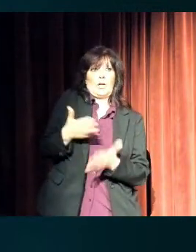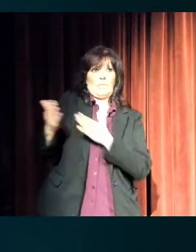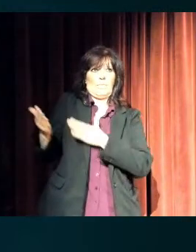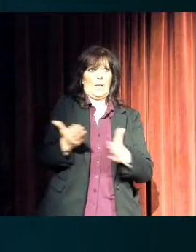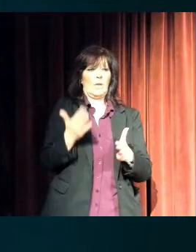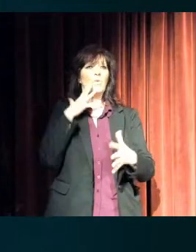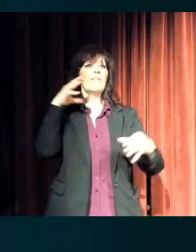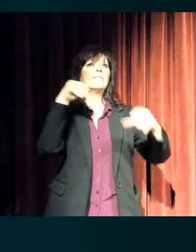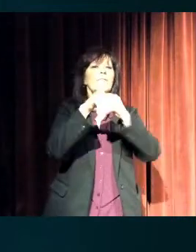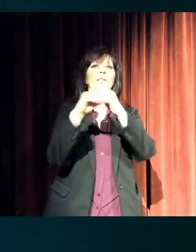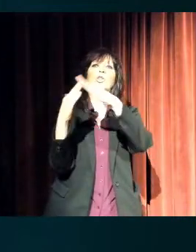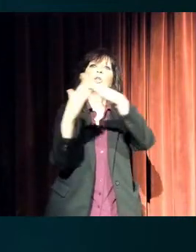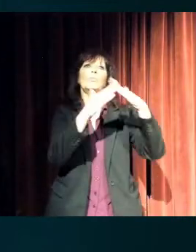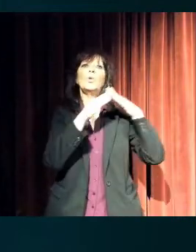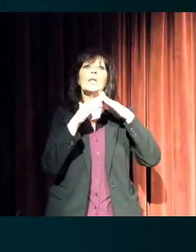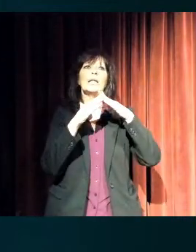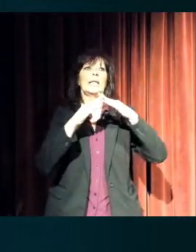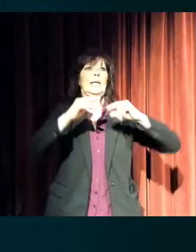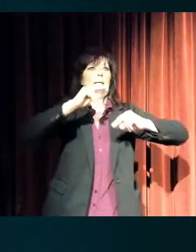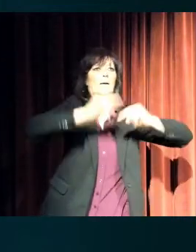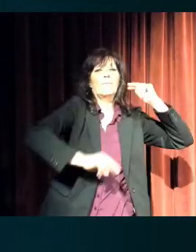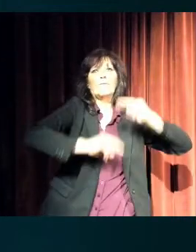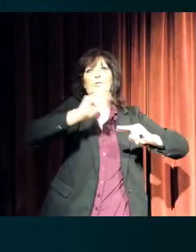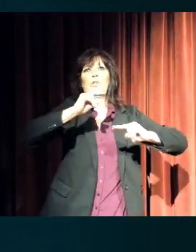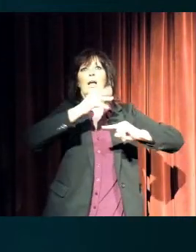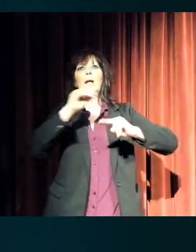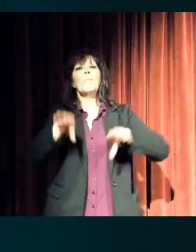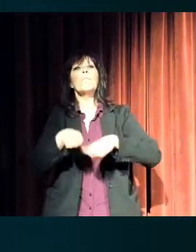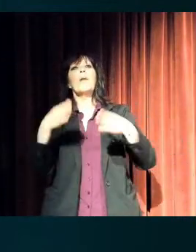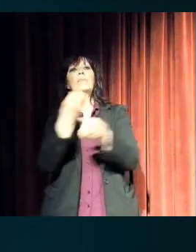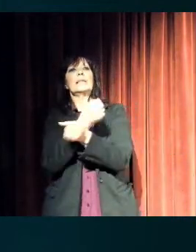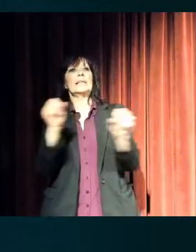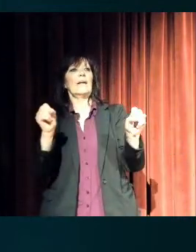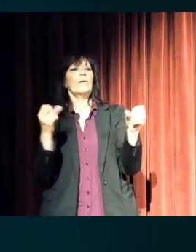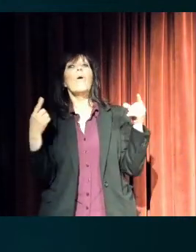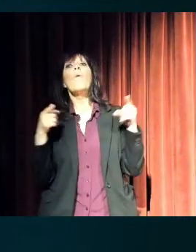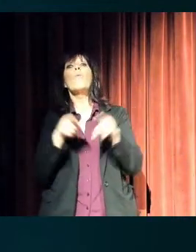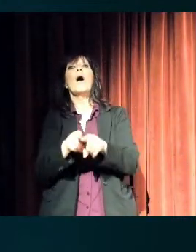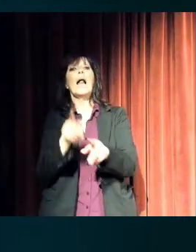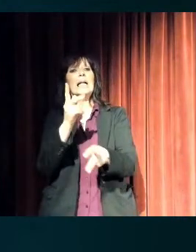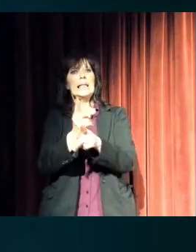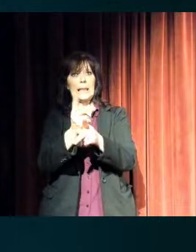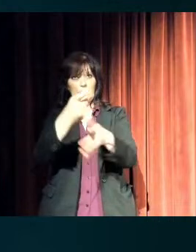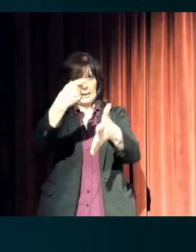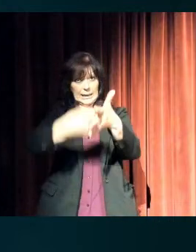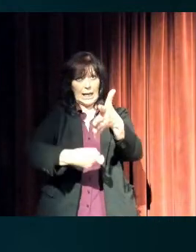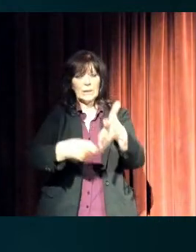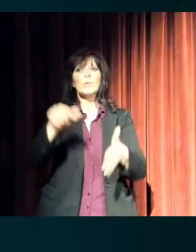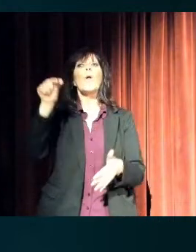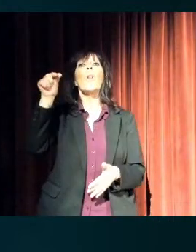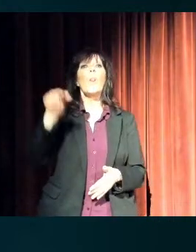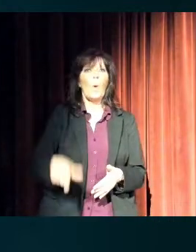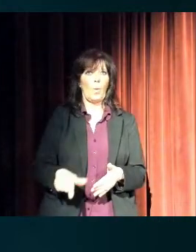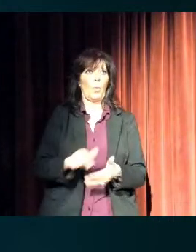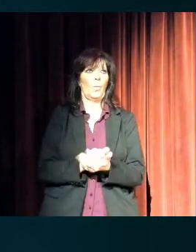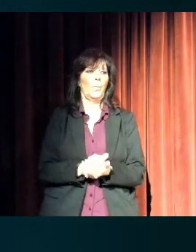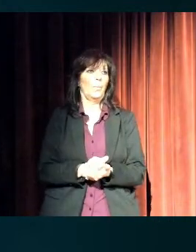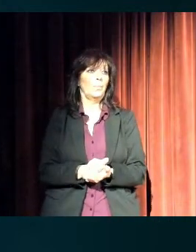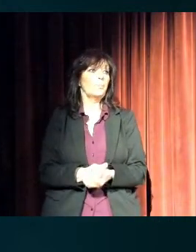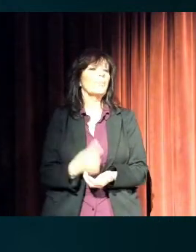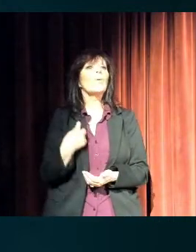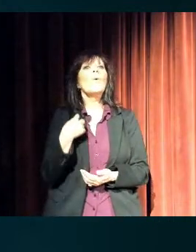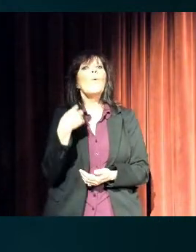in our community, in our infrastructure and public safety, while keeping taxes low.